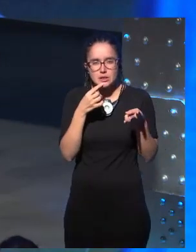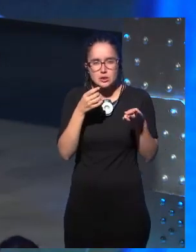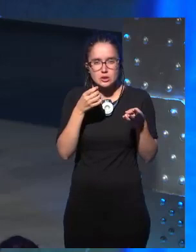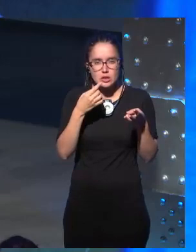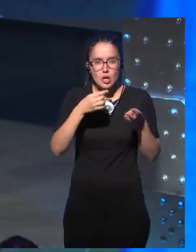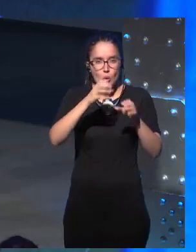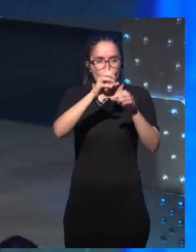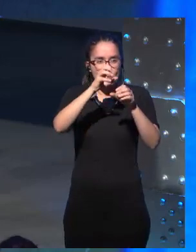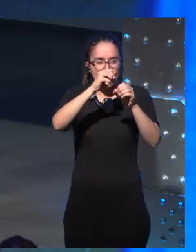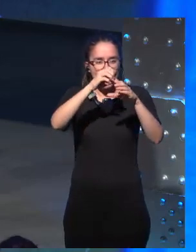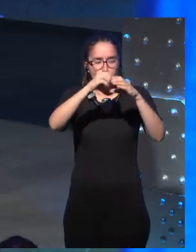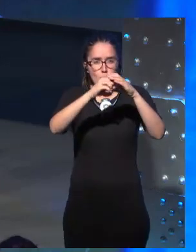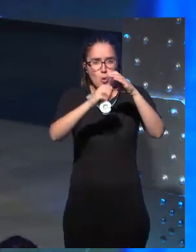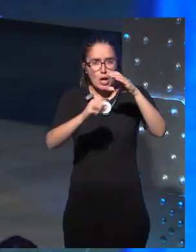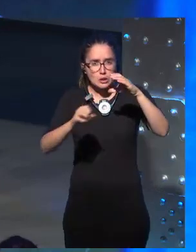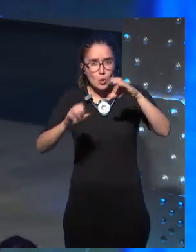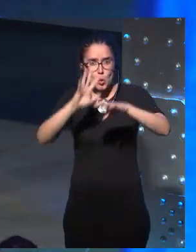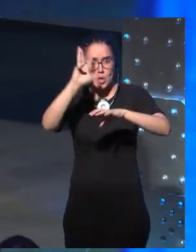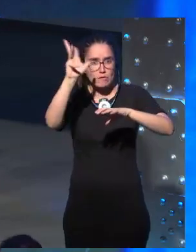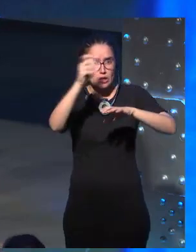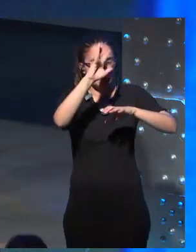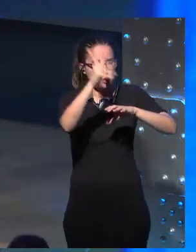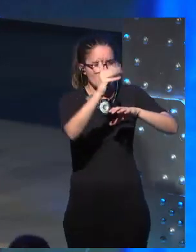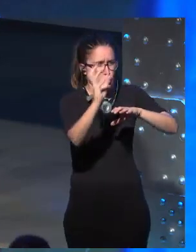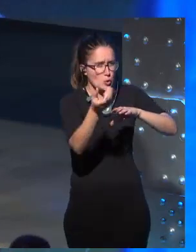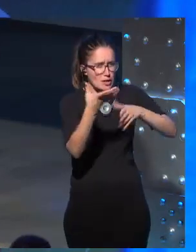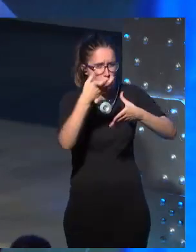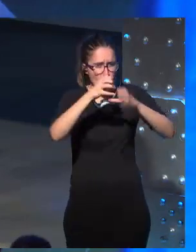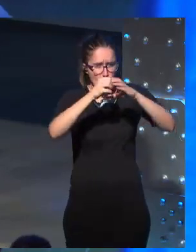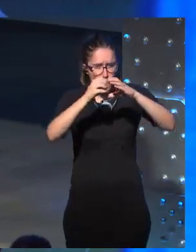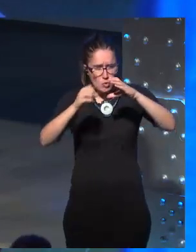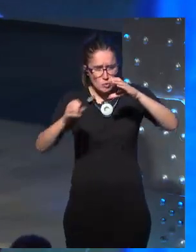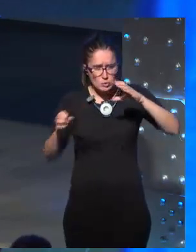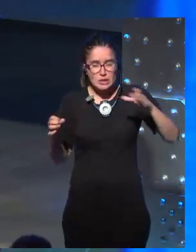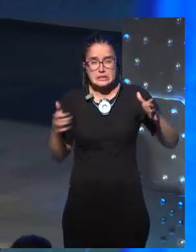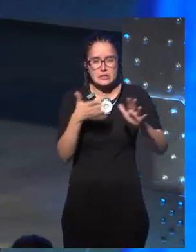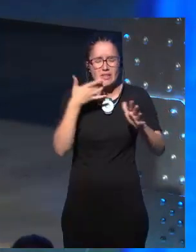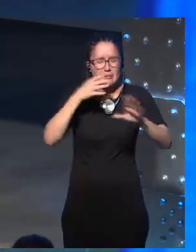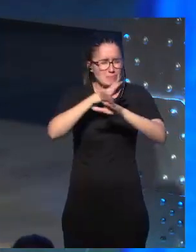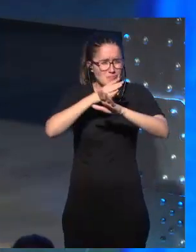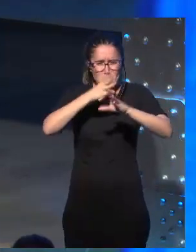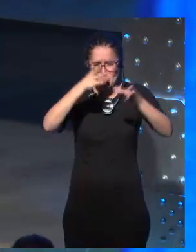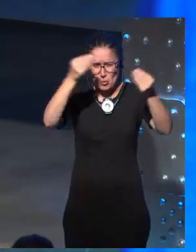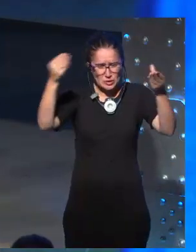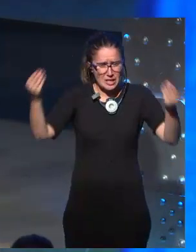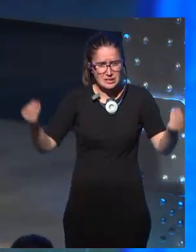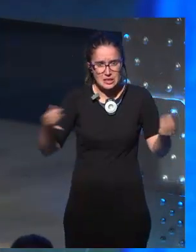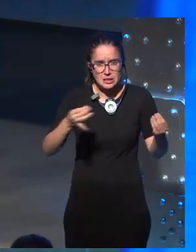within bubbles of universes that are bubbling all the time, and from an infinite past to an infinite